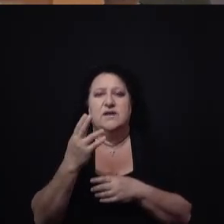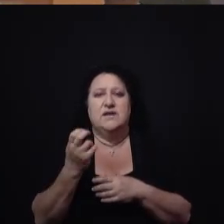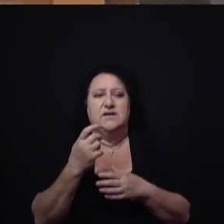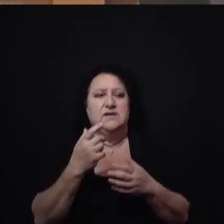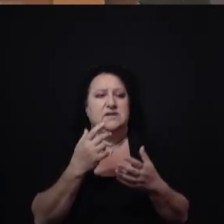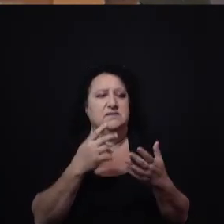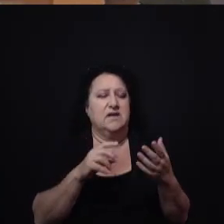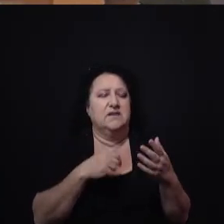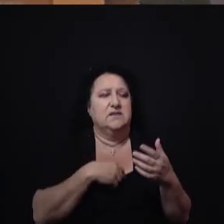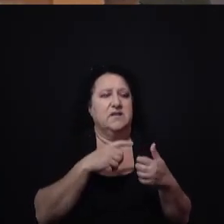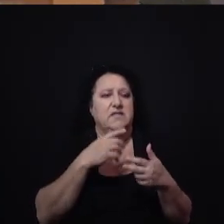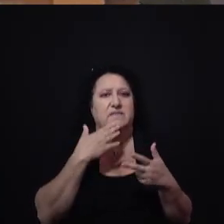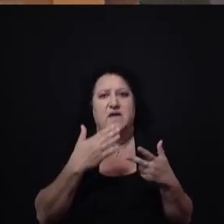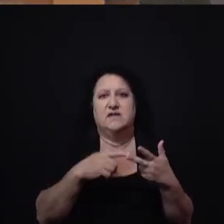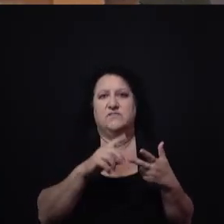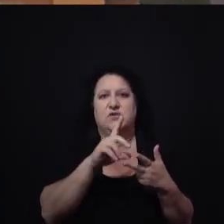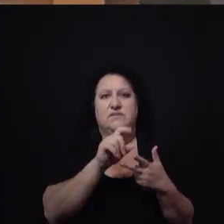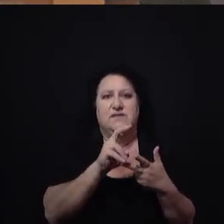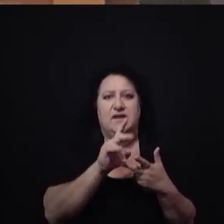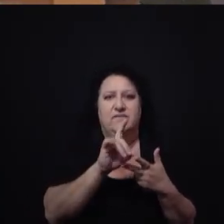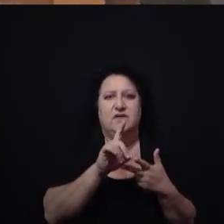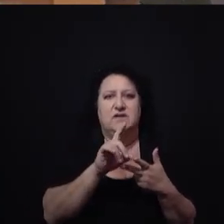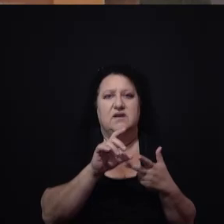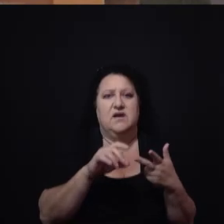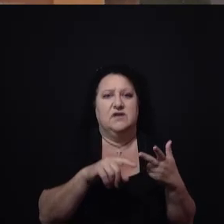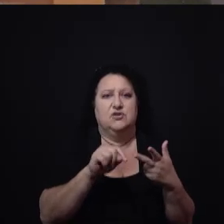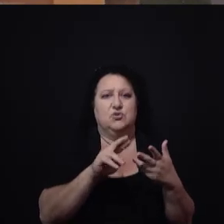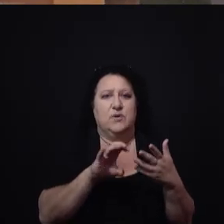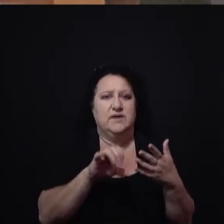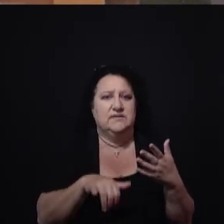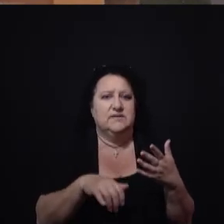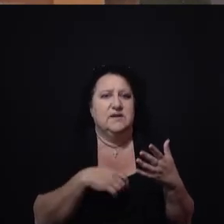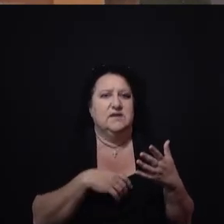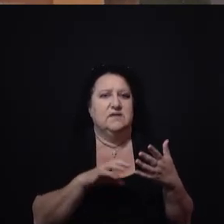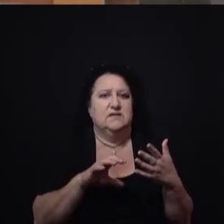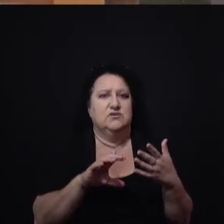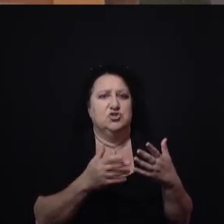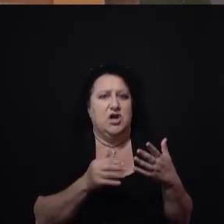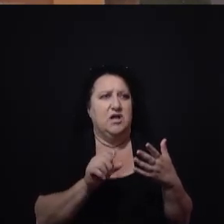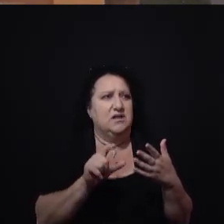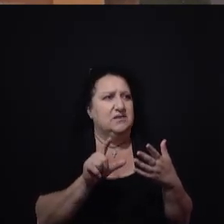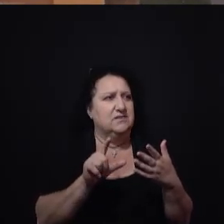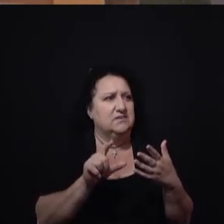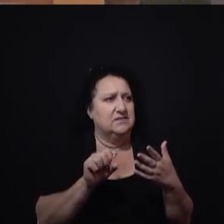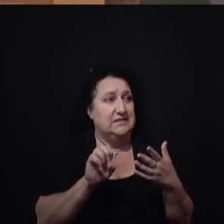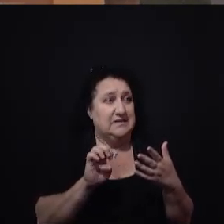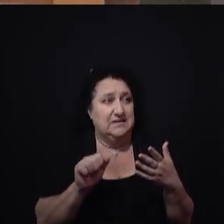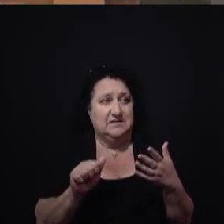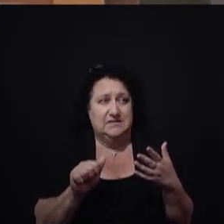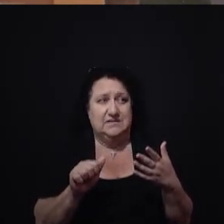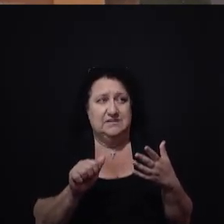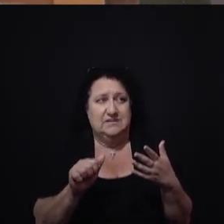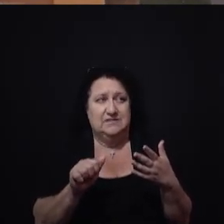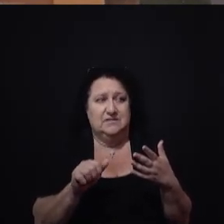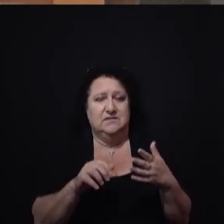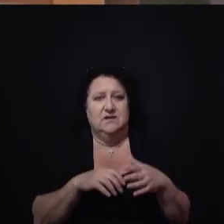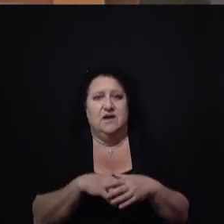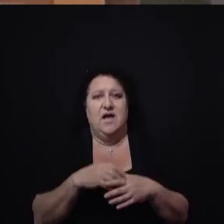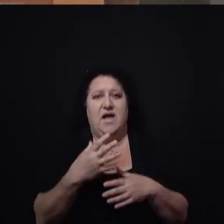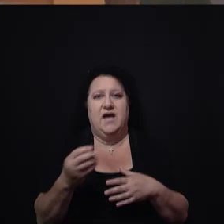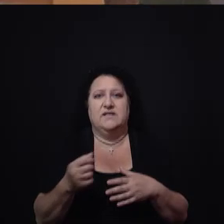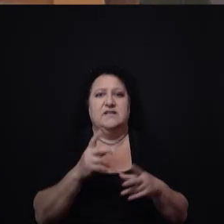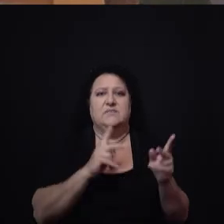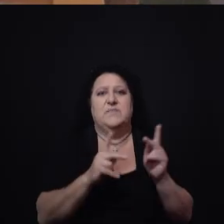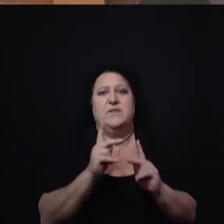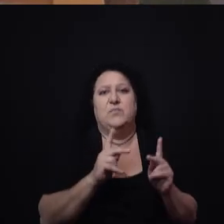Tracy Chumley, who are our builders and planners extraordinaire, and they were the ones who helped coordinate the projects and get